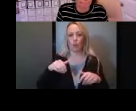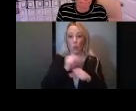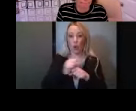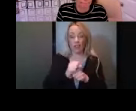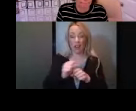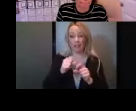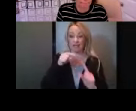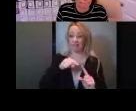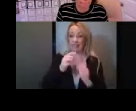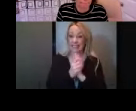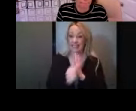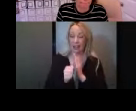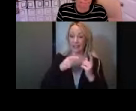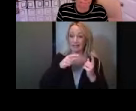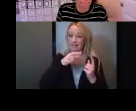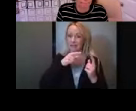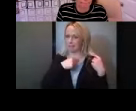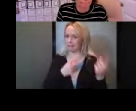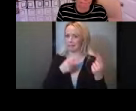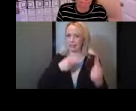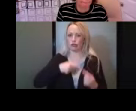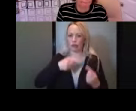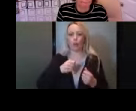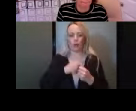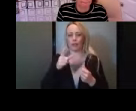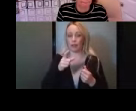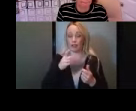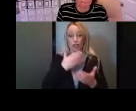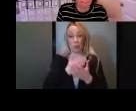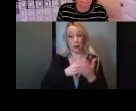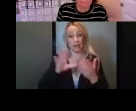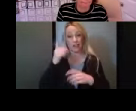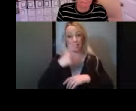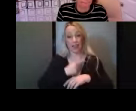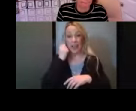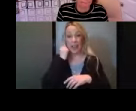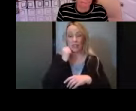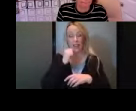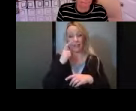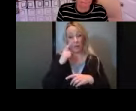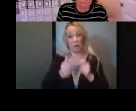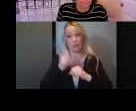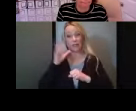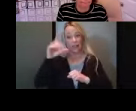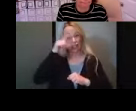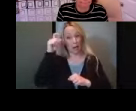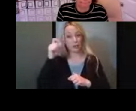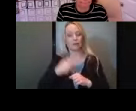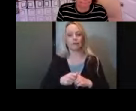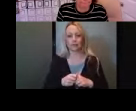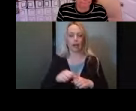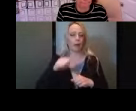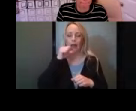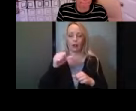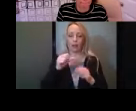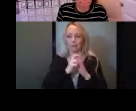on that for a good portion of their day, every day, for a good portion of their summer. For the sake of this talk, I'm not going to go